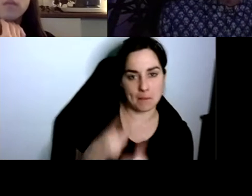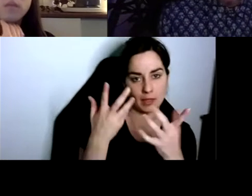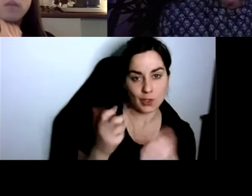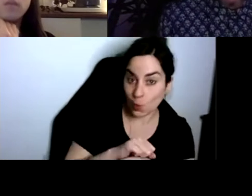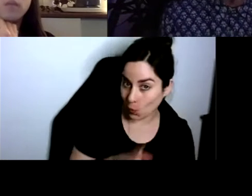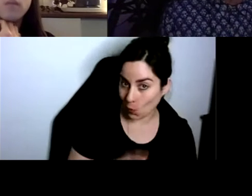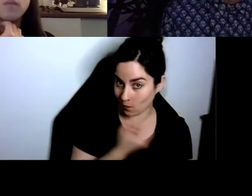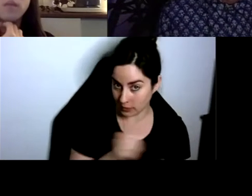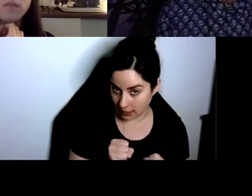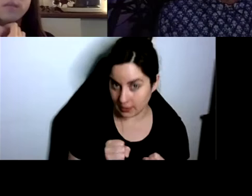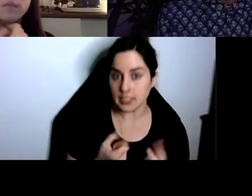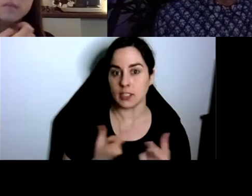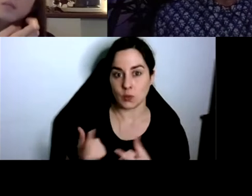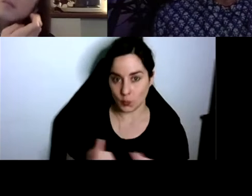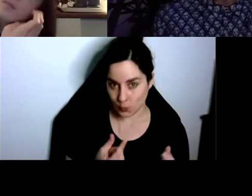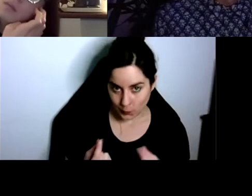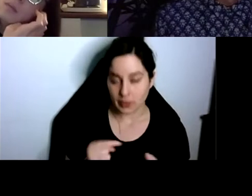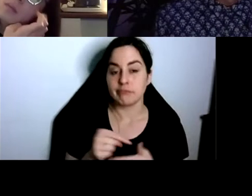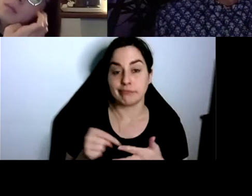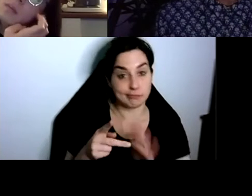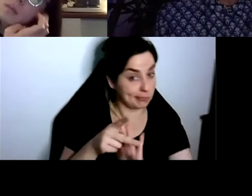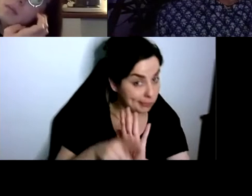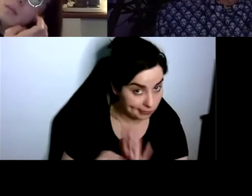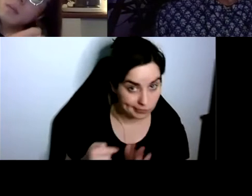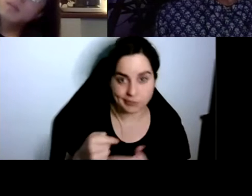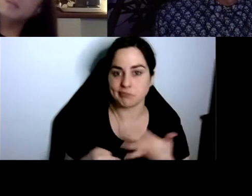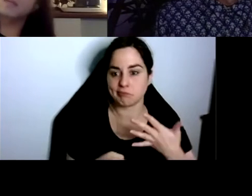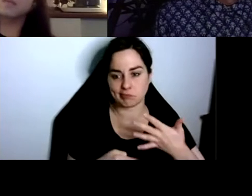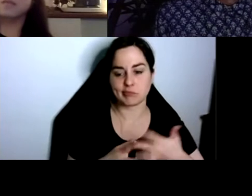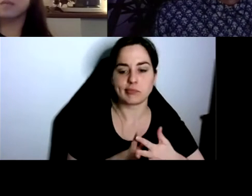safety protocols, and